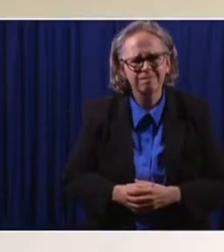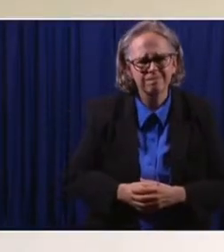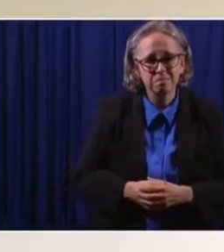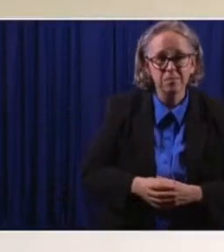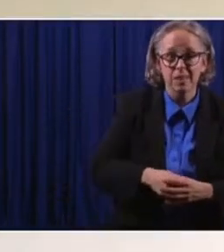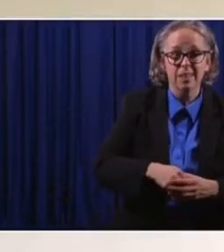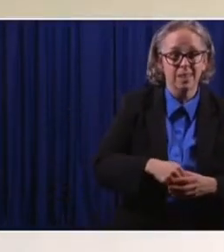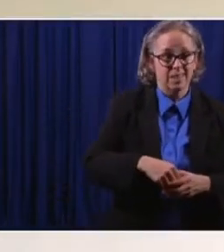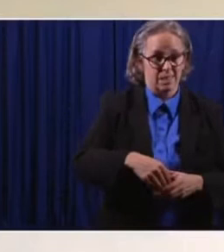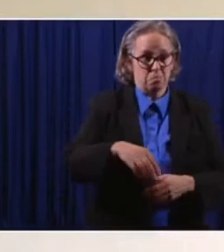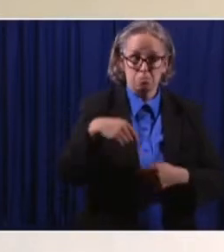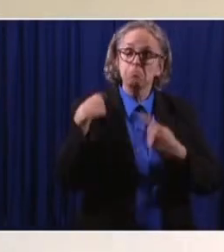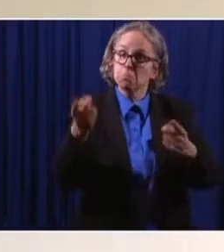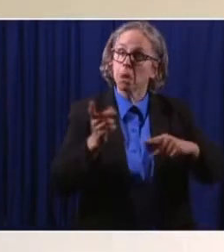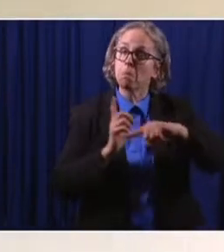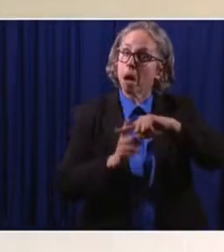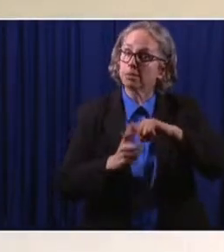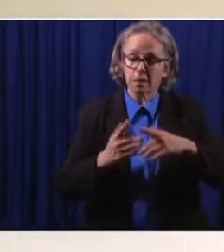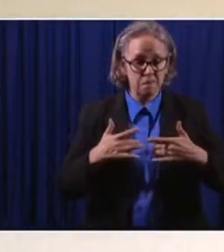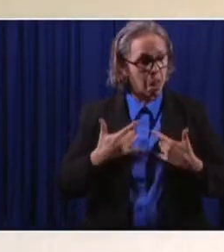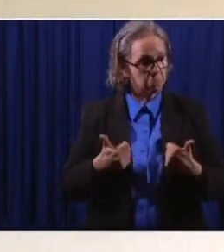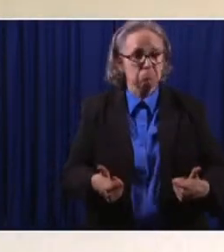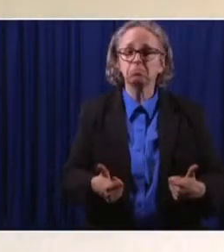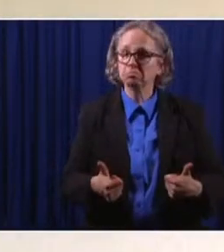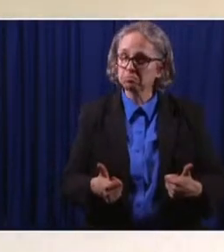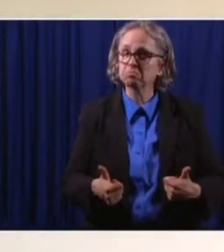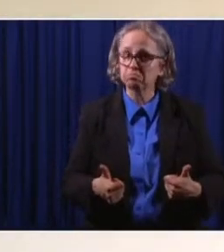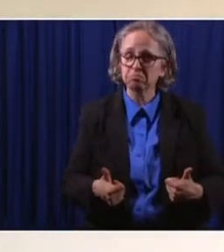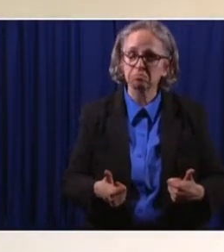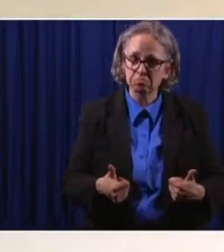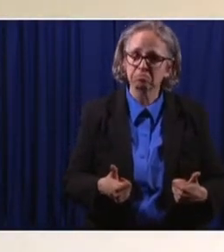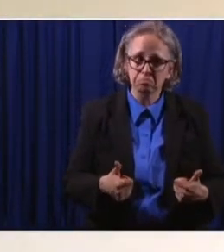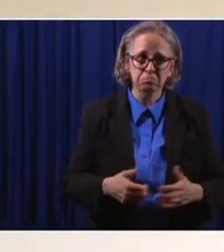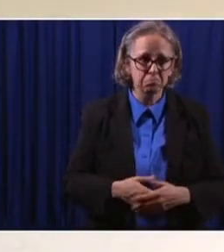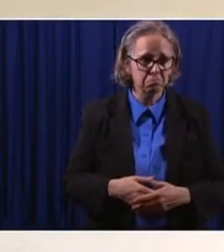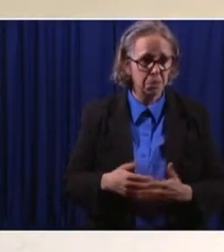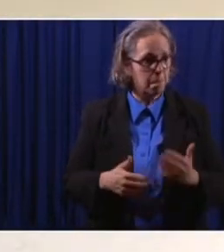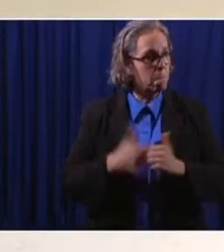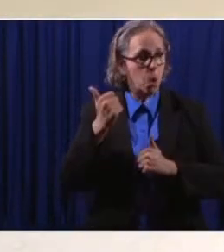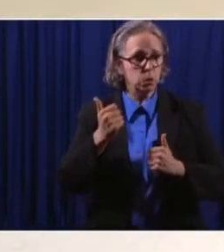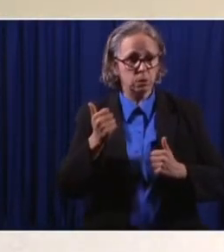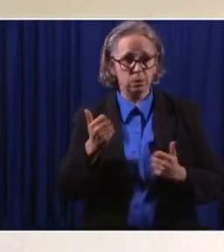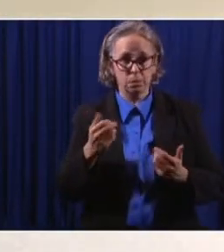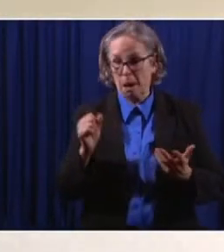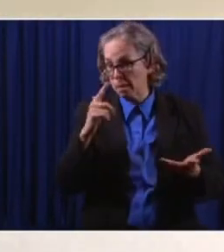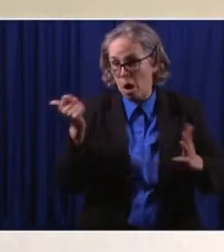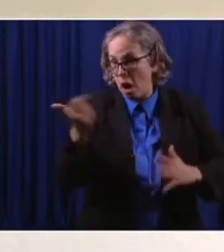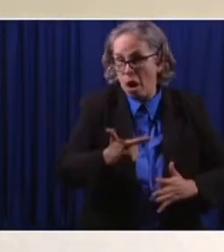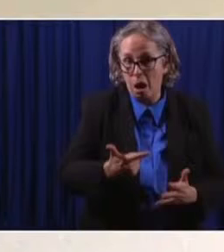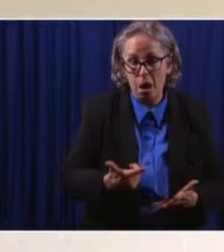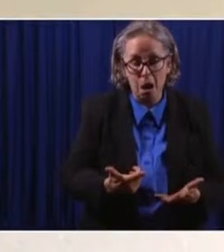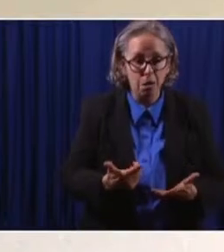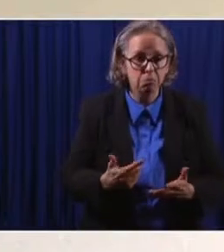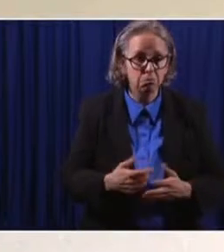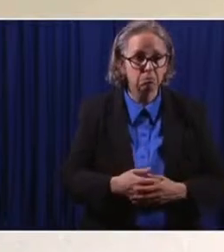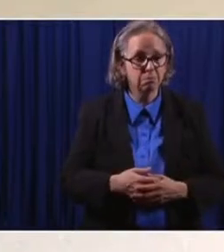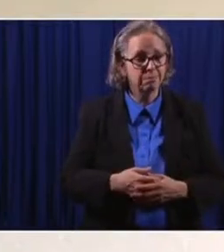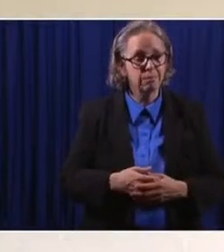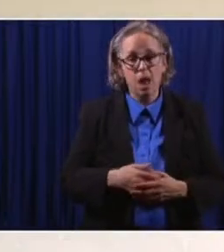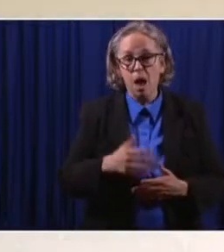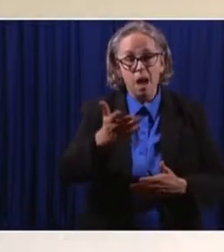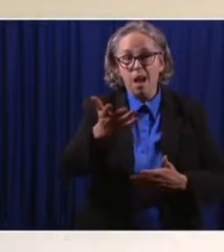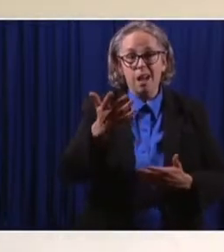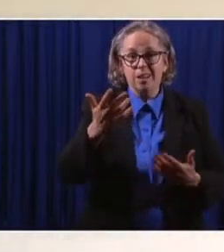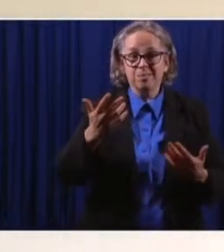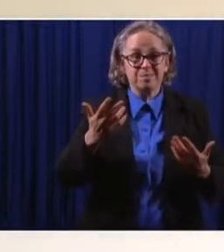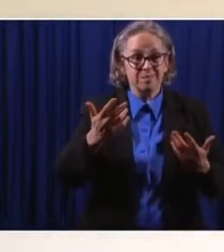relatively positive from a majority, if not all, the students. The constant communication from whether it's